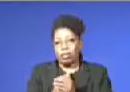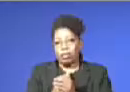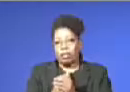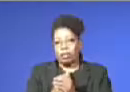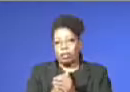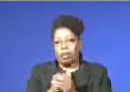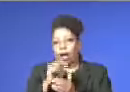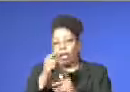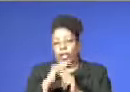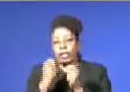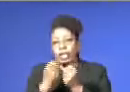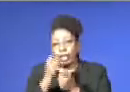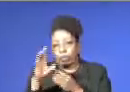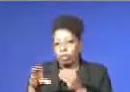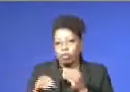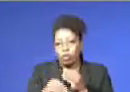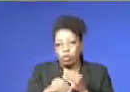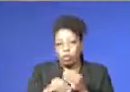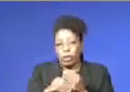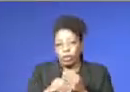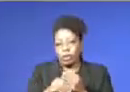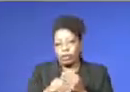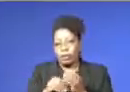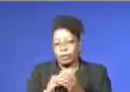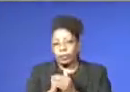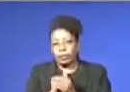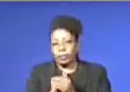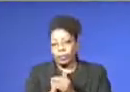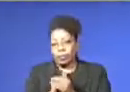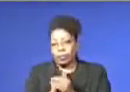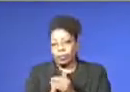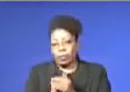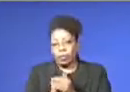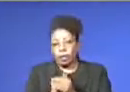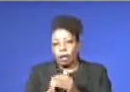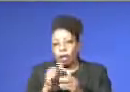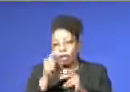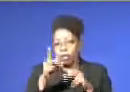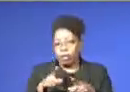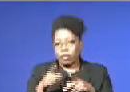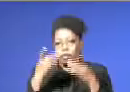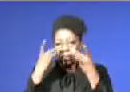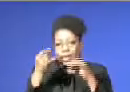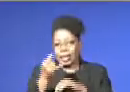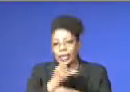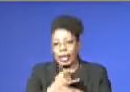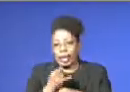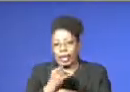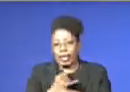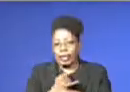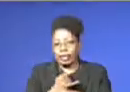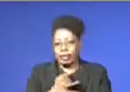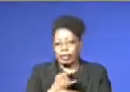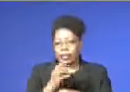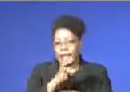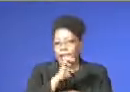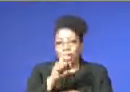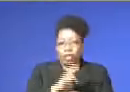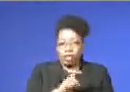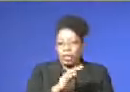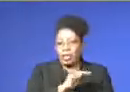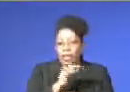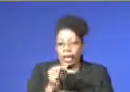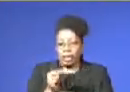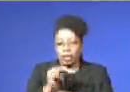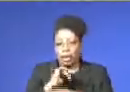join in, and so we had persons coming from Cat Island, Exuma, Nassau,